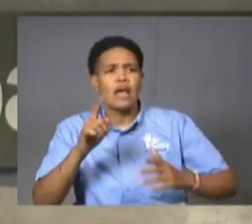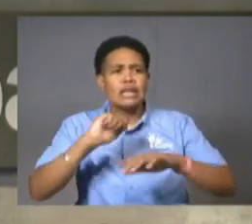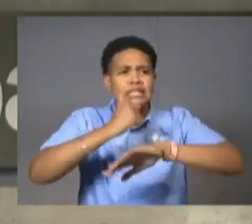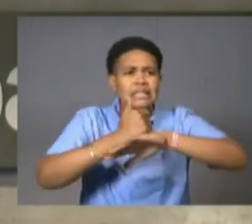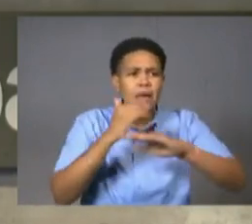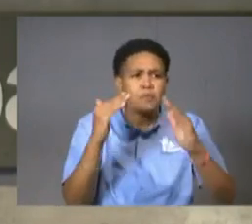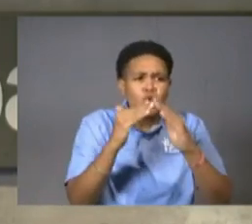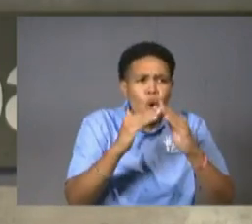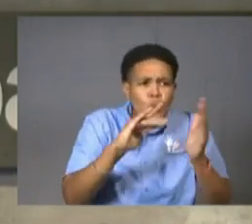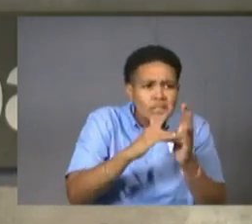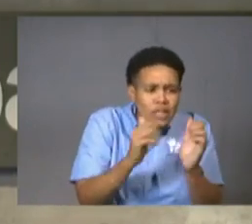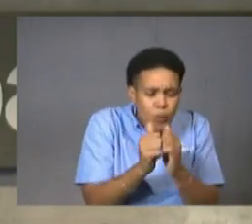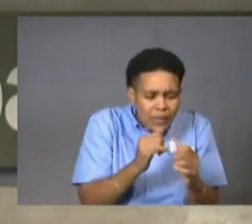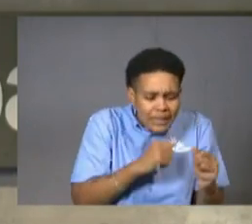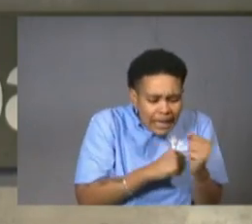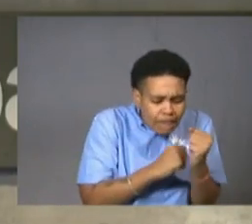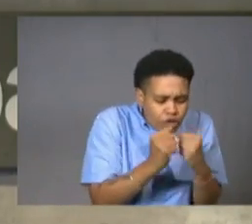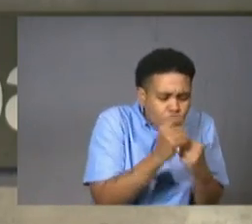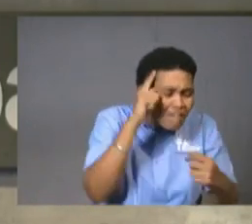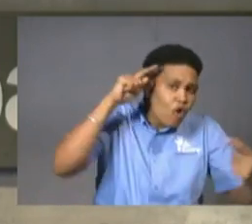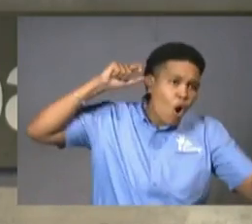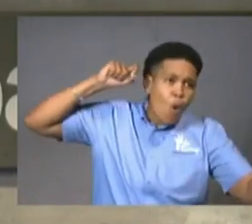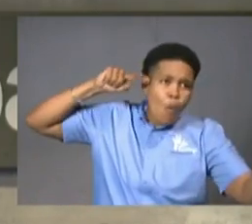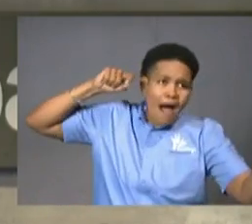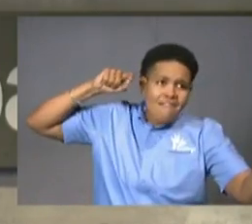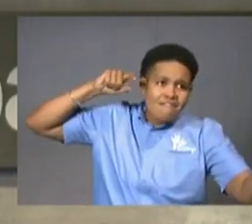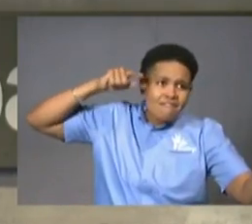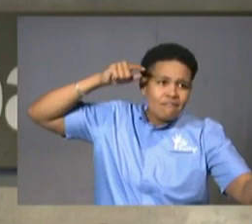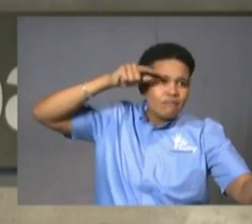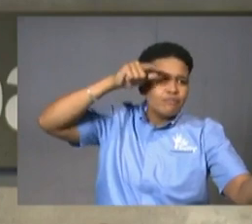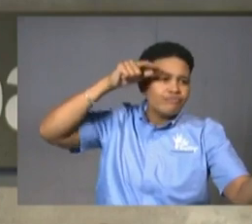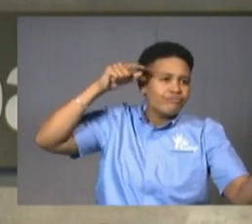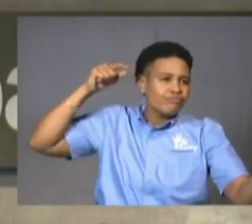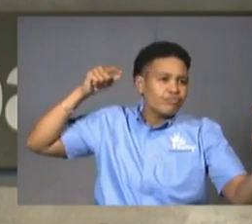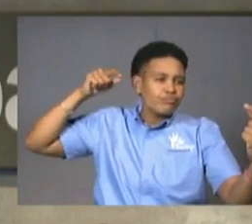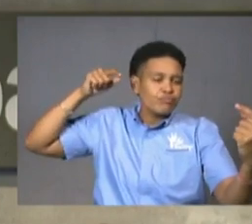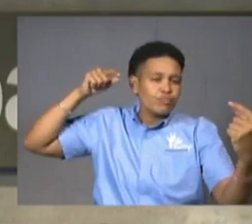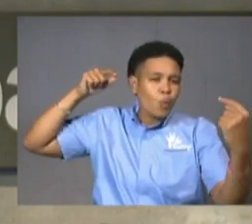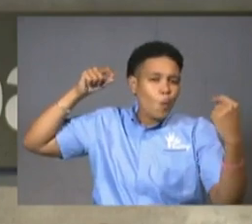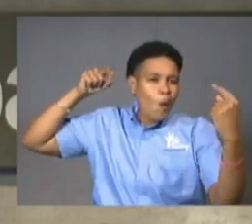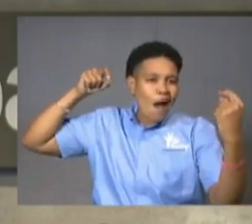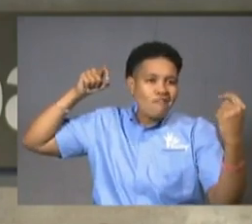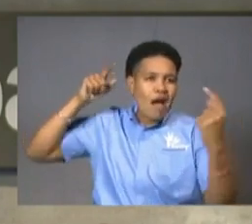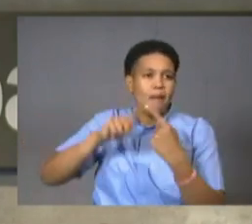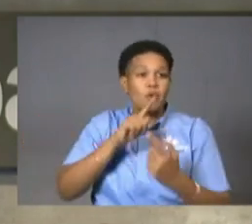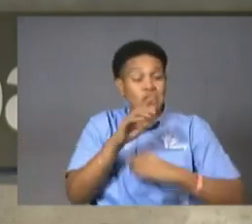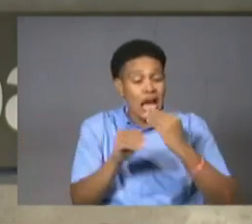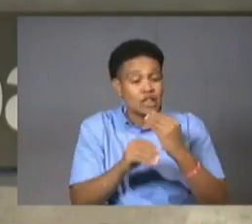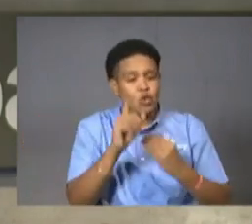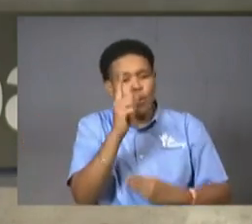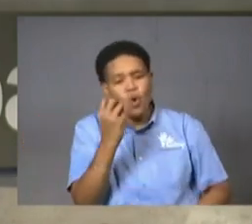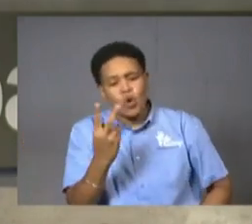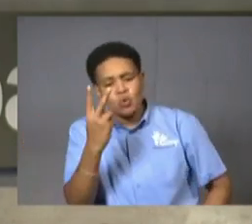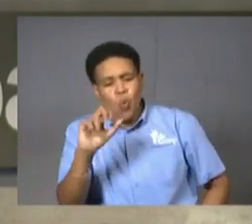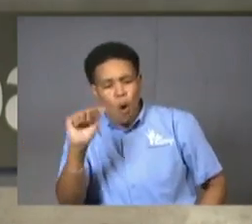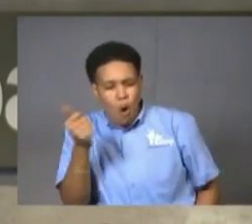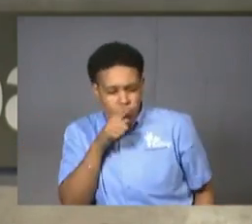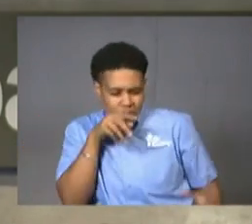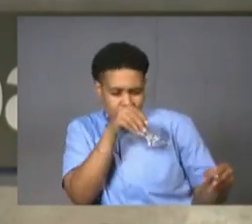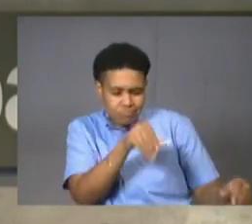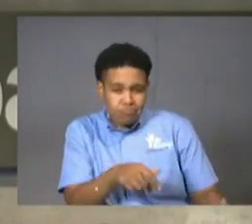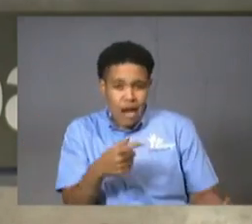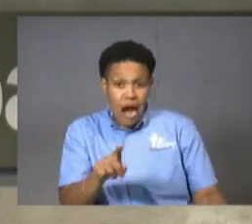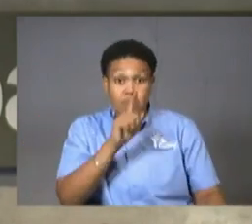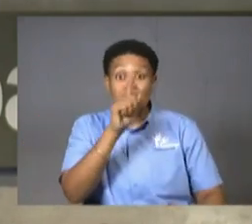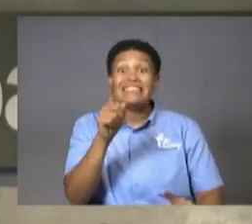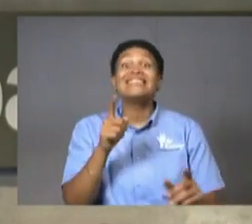centers, putting infrastructure for Wi-Fi, and also 1 or 2 other pieces of capital expenditure. As far